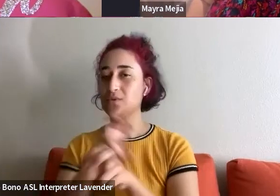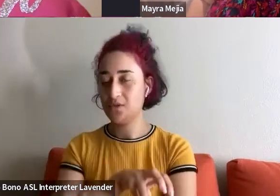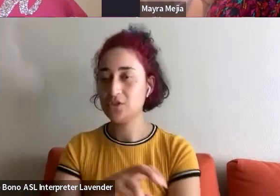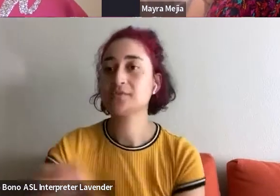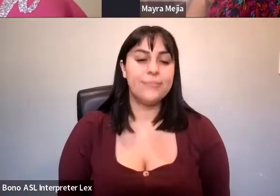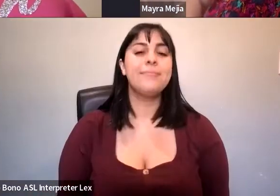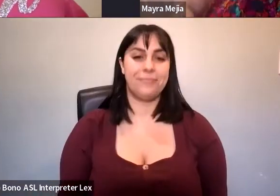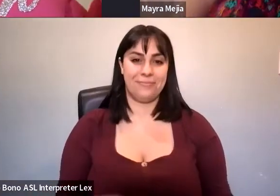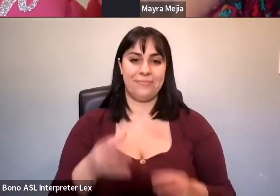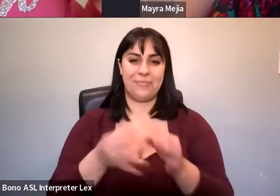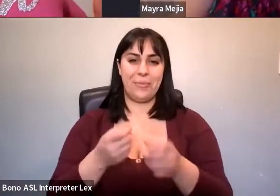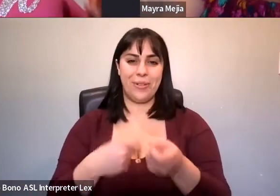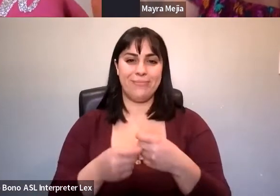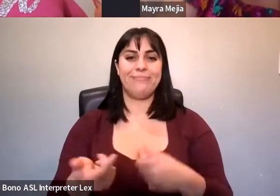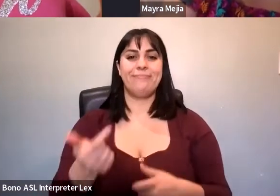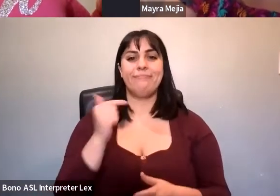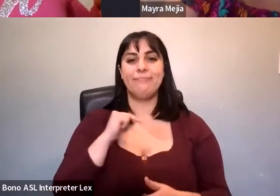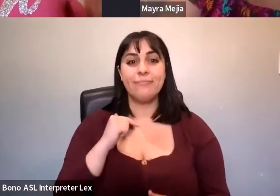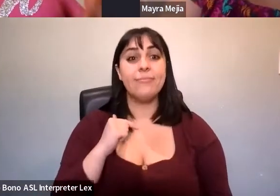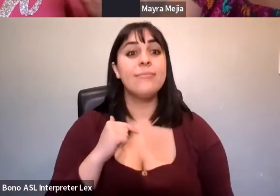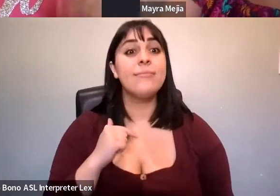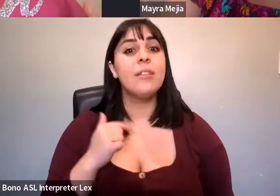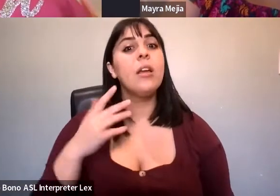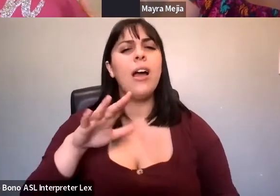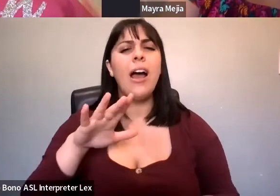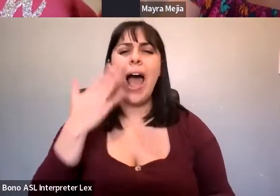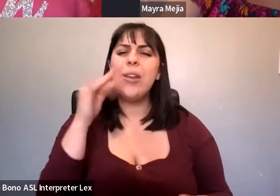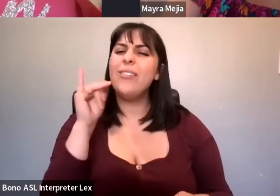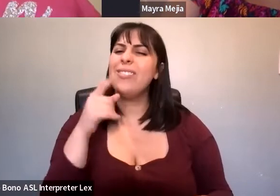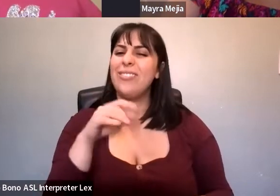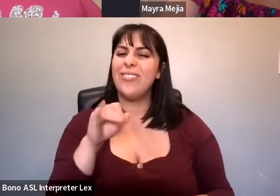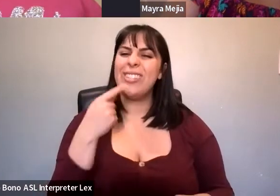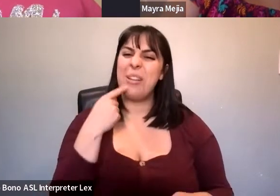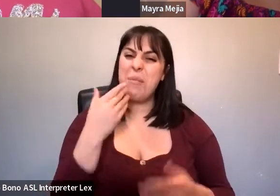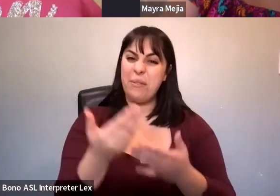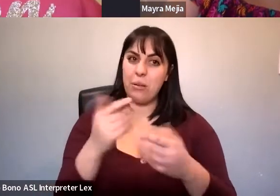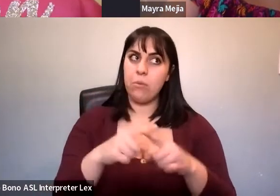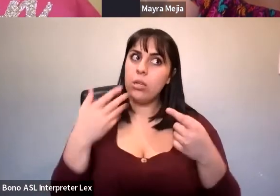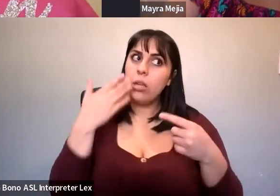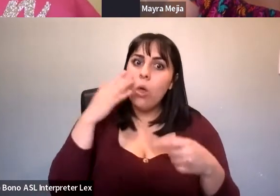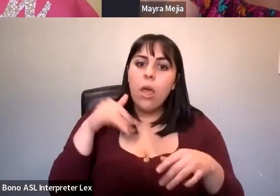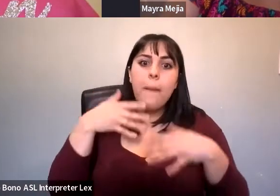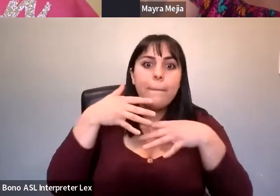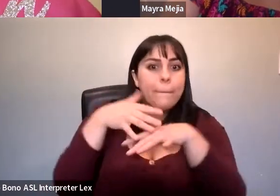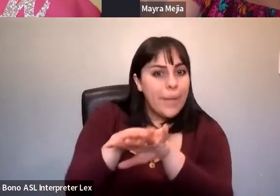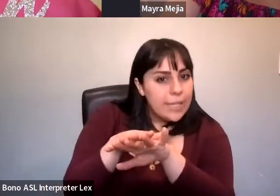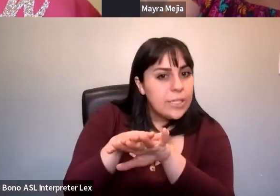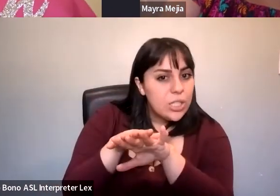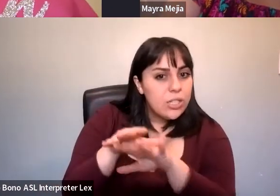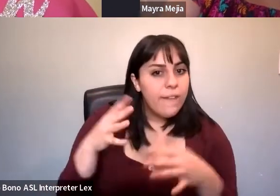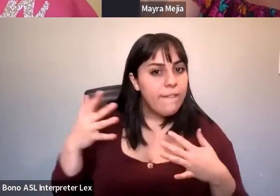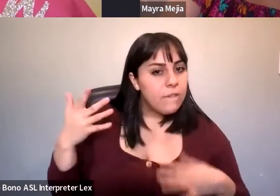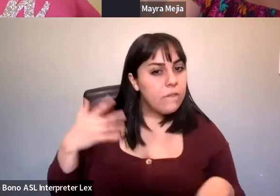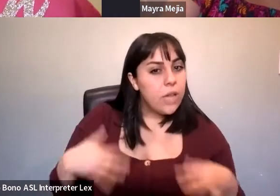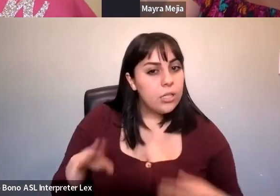I've said this before, but mainstream fashion media is dominated by white,